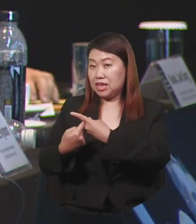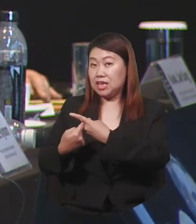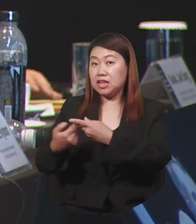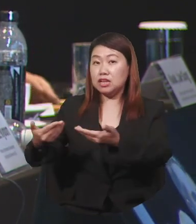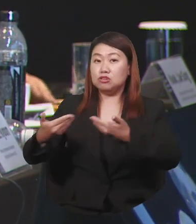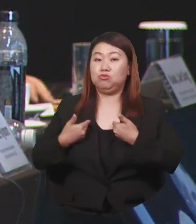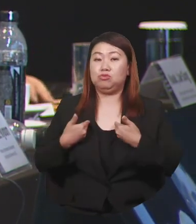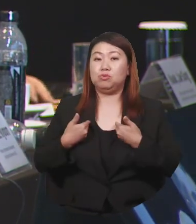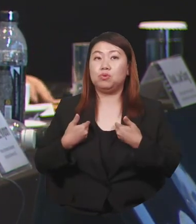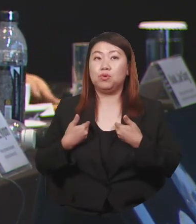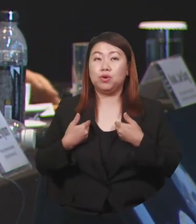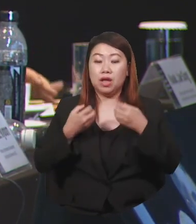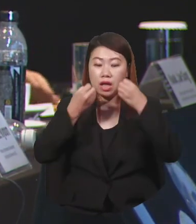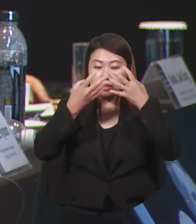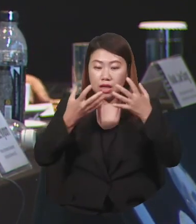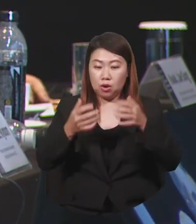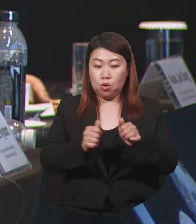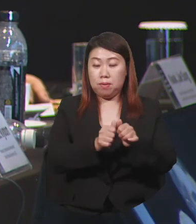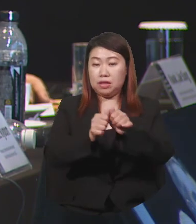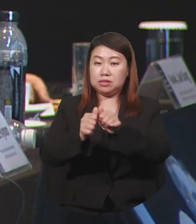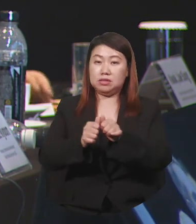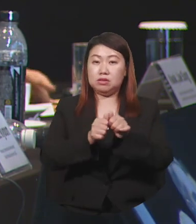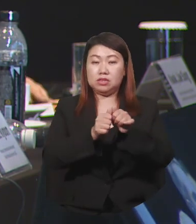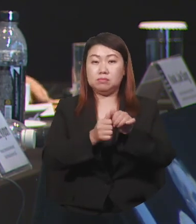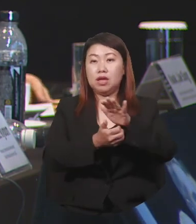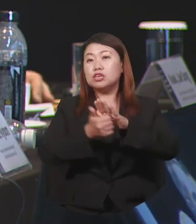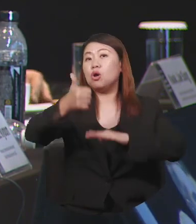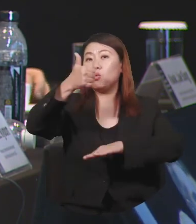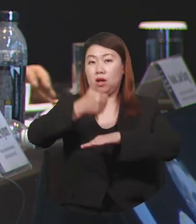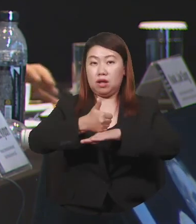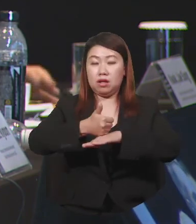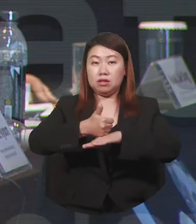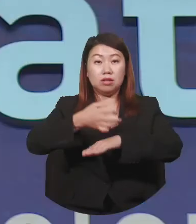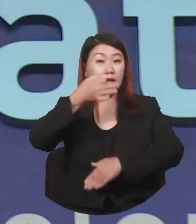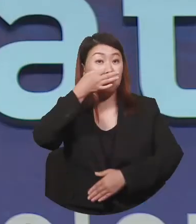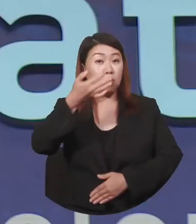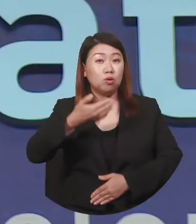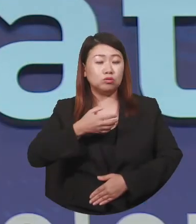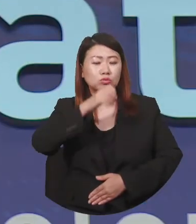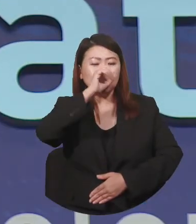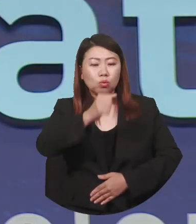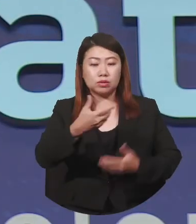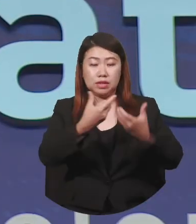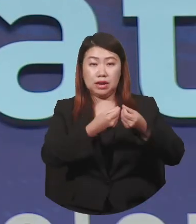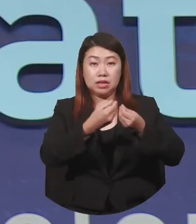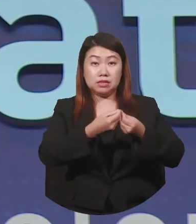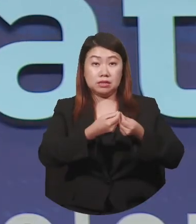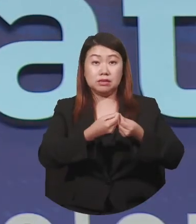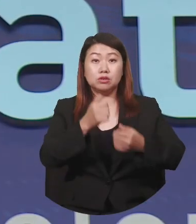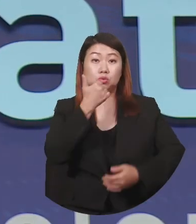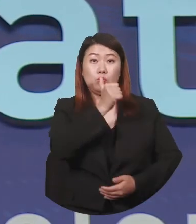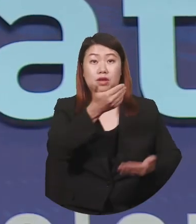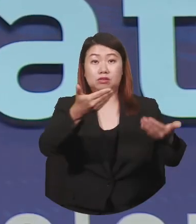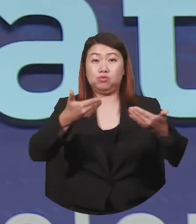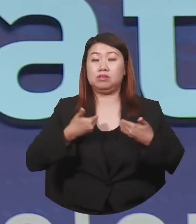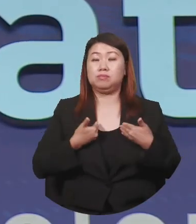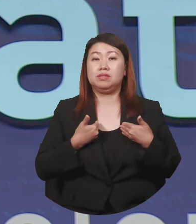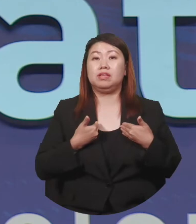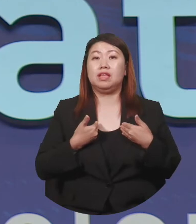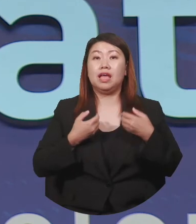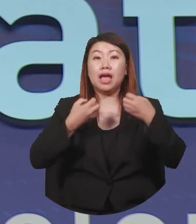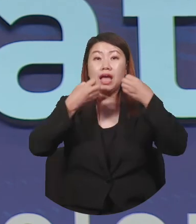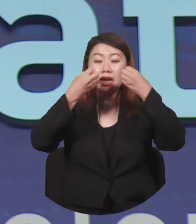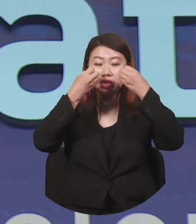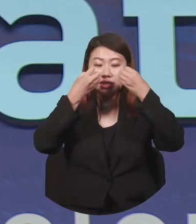development cooperation and in-depth understanding of the local political landscape, they introduced us to best practices